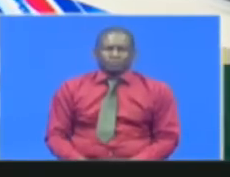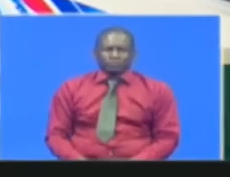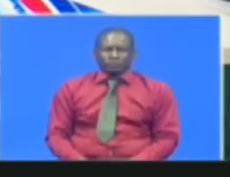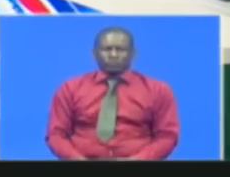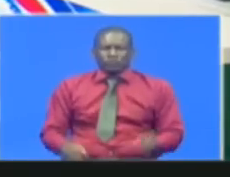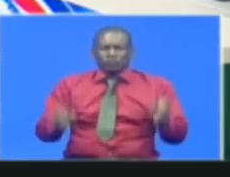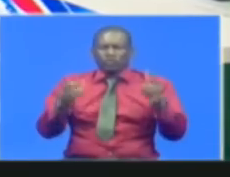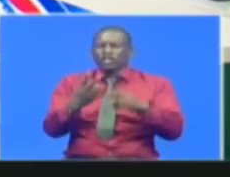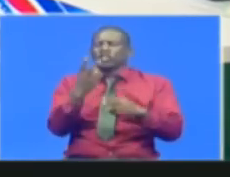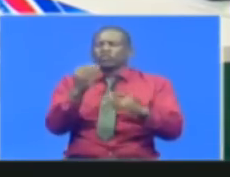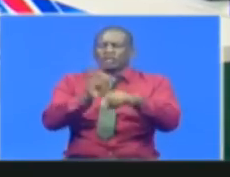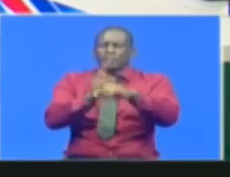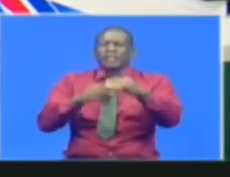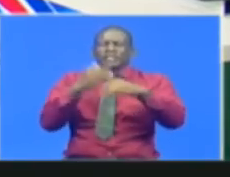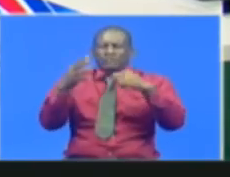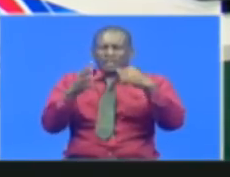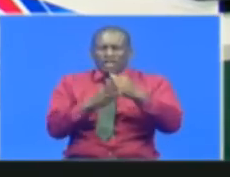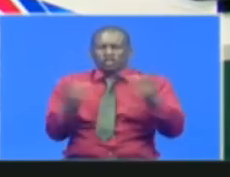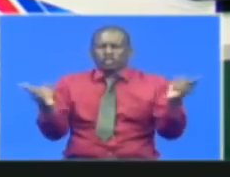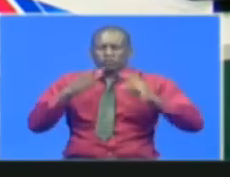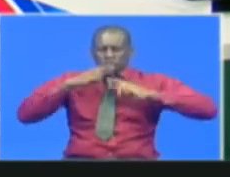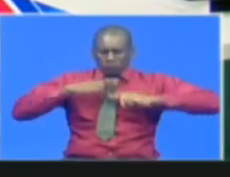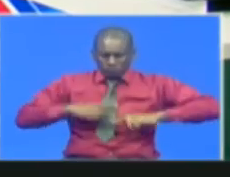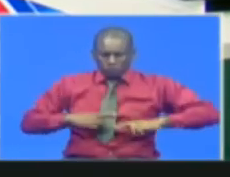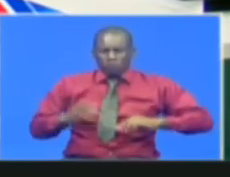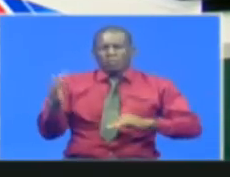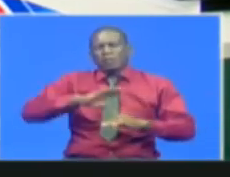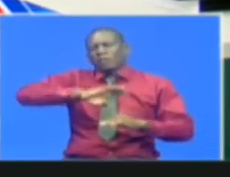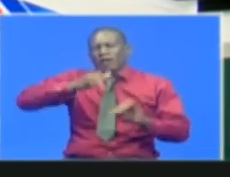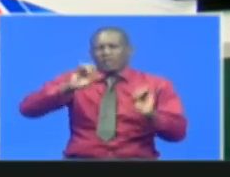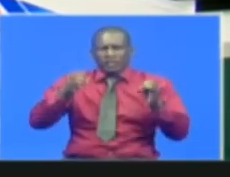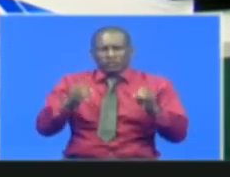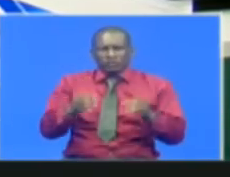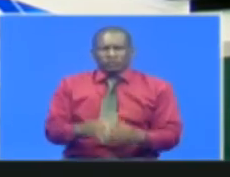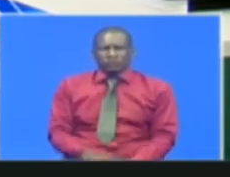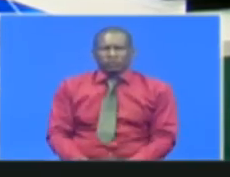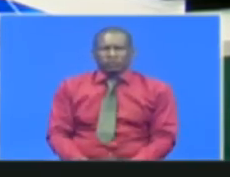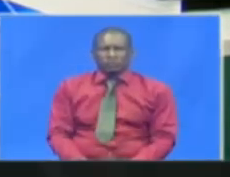Well, 20 minutes past the hour, we take a short break. We'll be back with more stories.